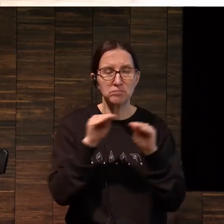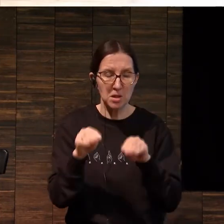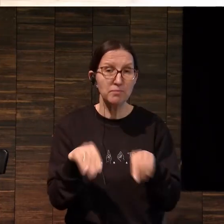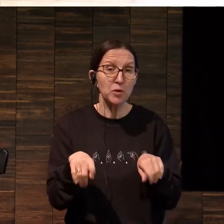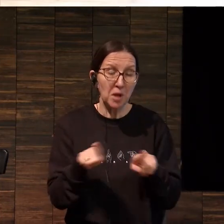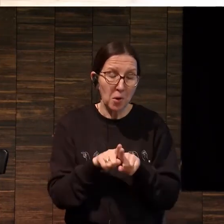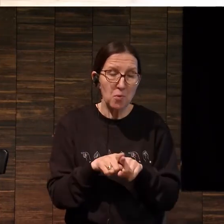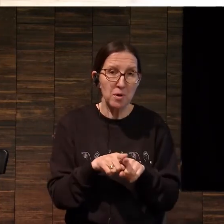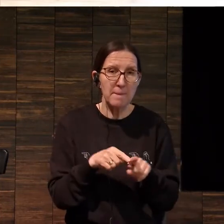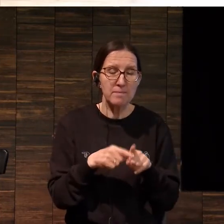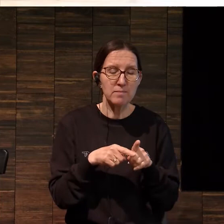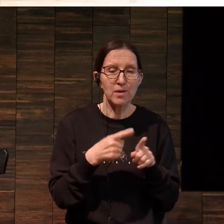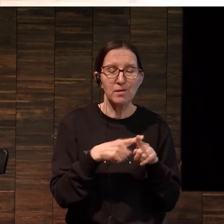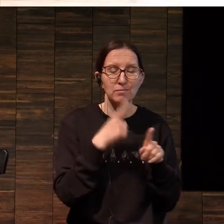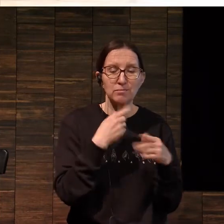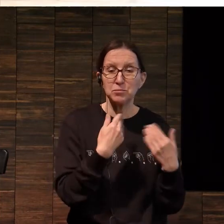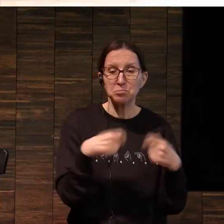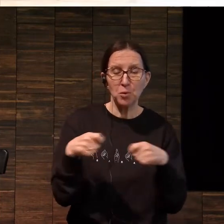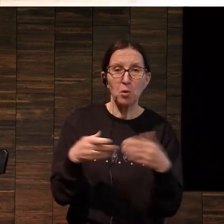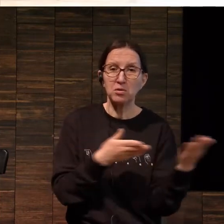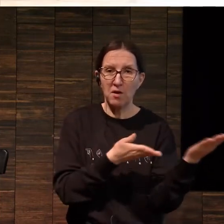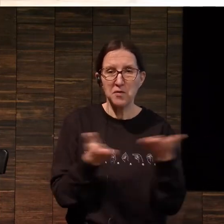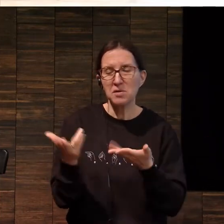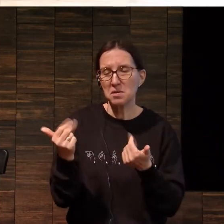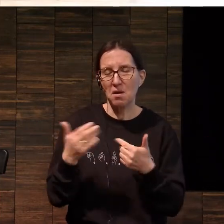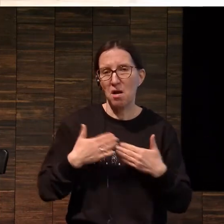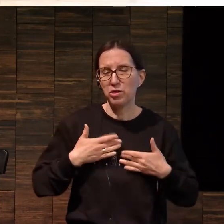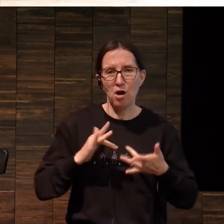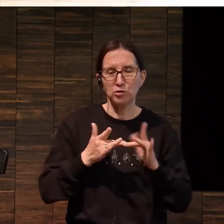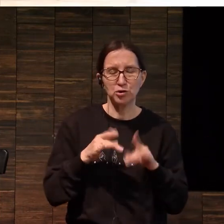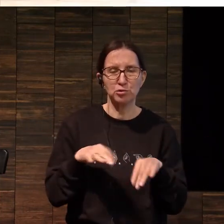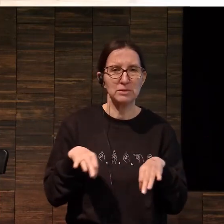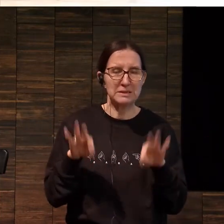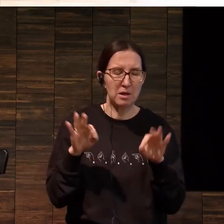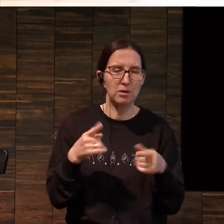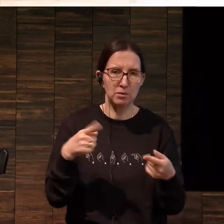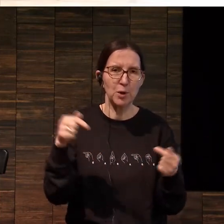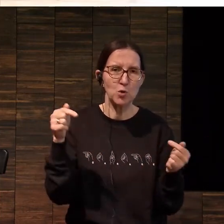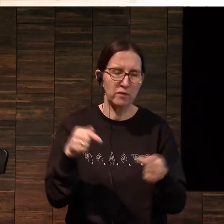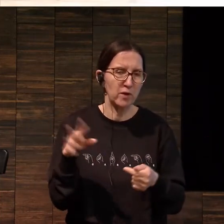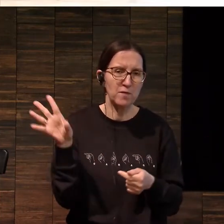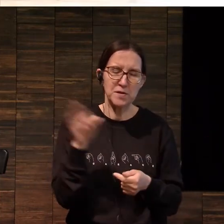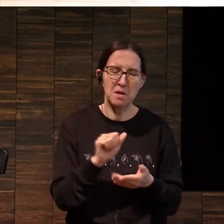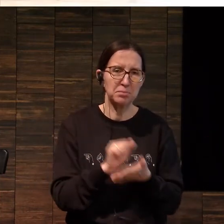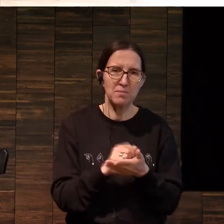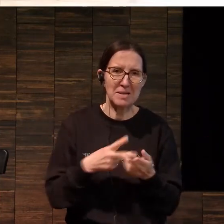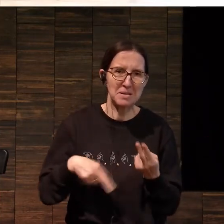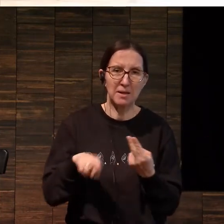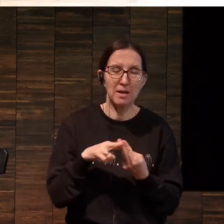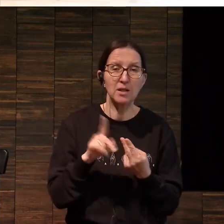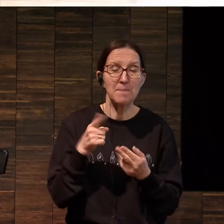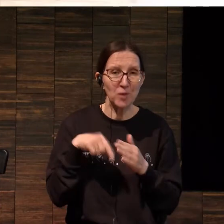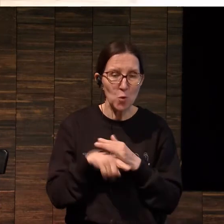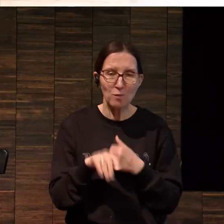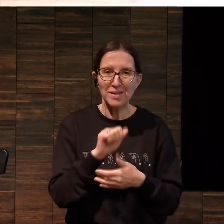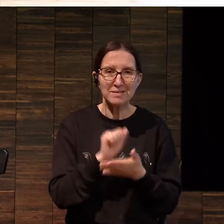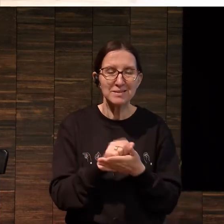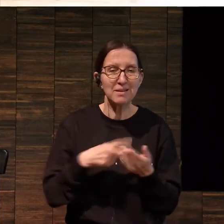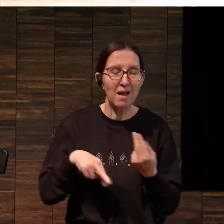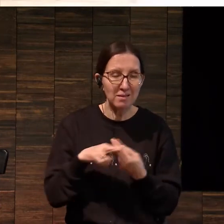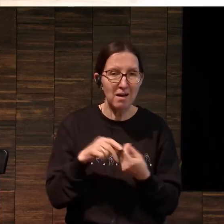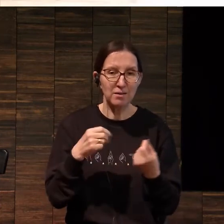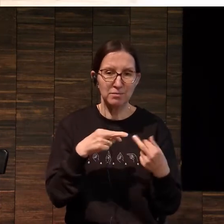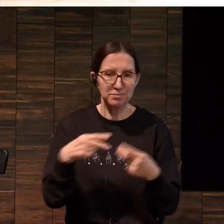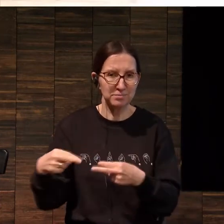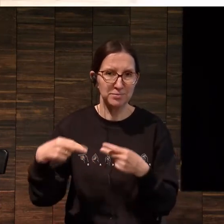at launch, sites age, compliance standards change. So over time, this gold standard of accessibility